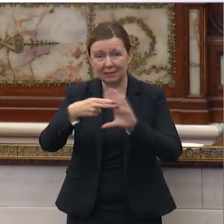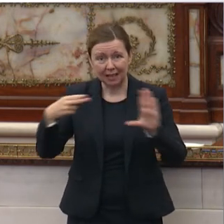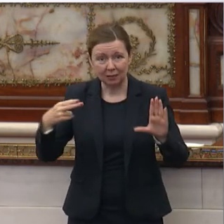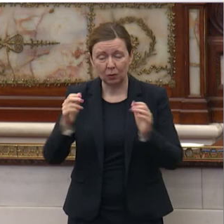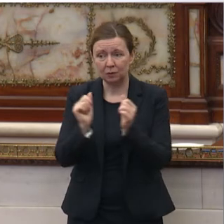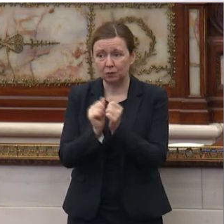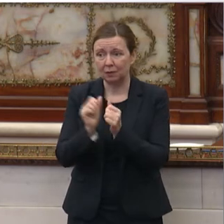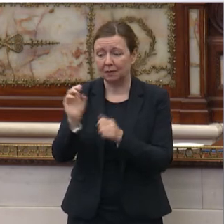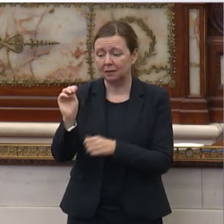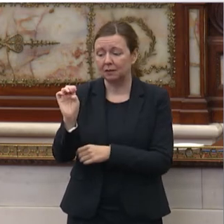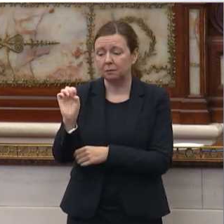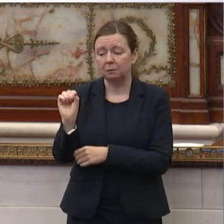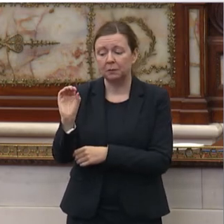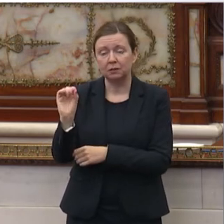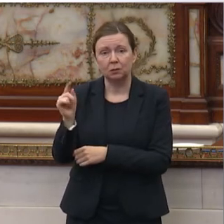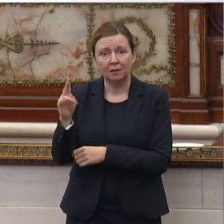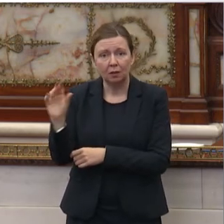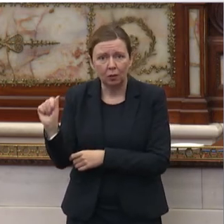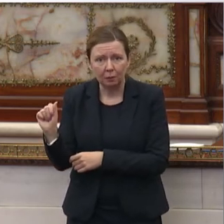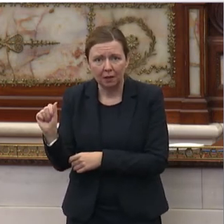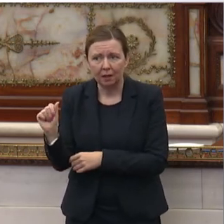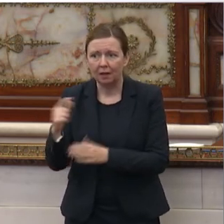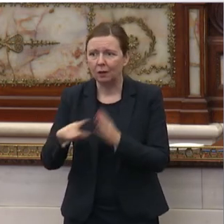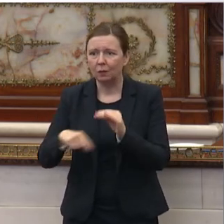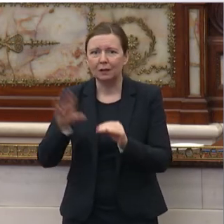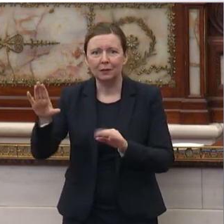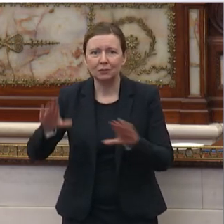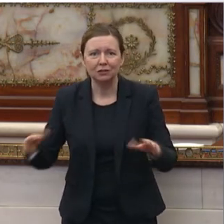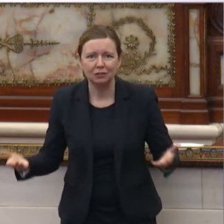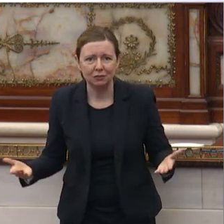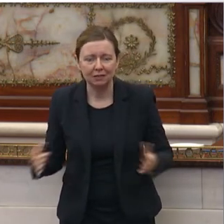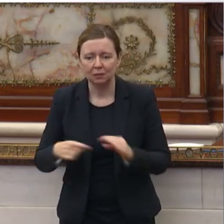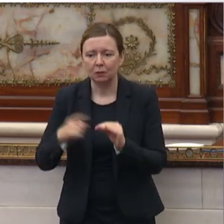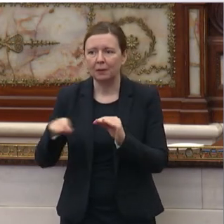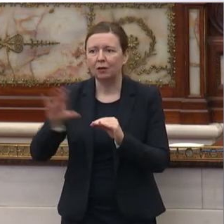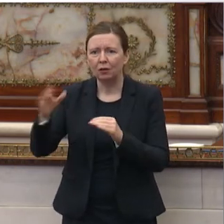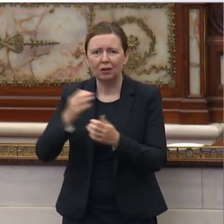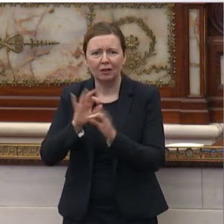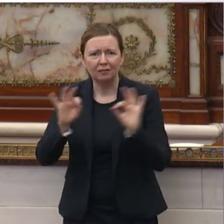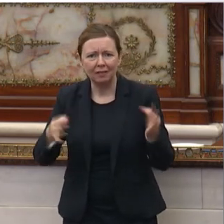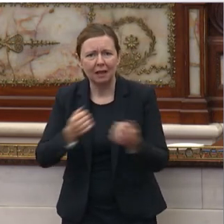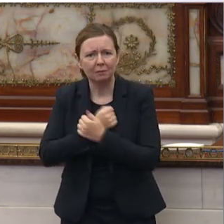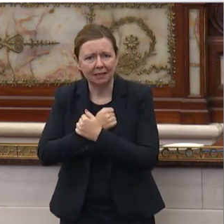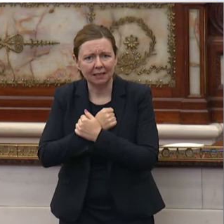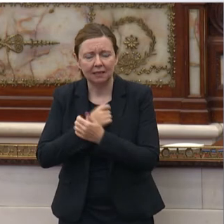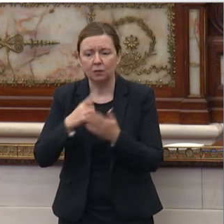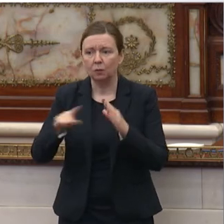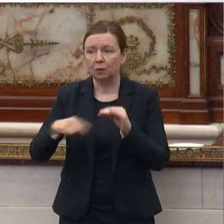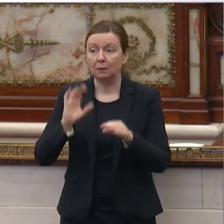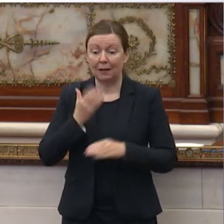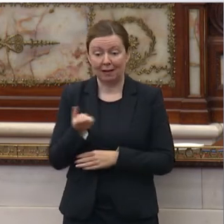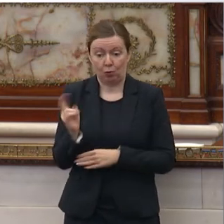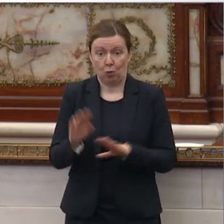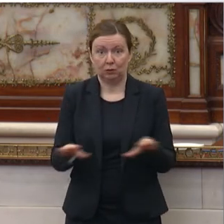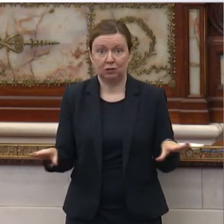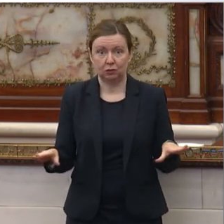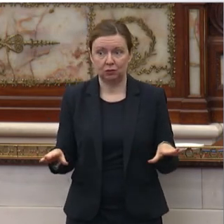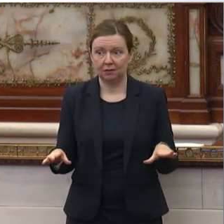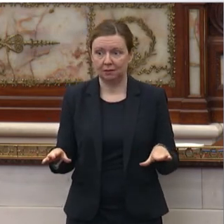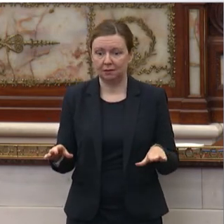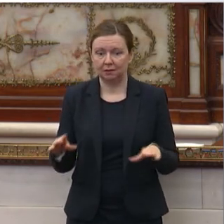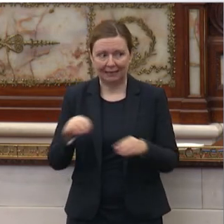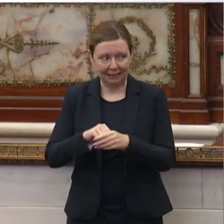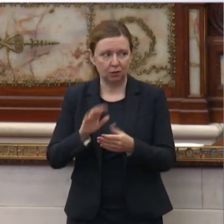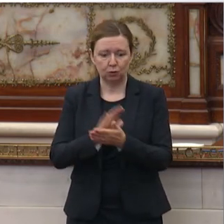with mesothelioma. What about her children? What about her loved ones? What about our own children who are in our